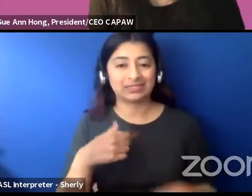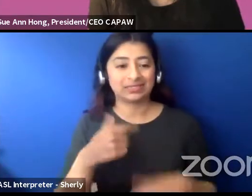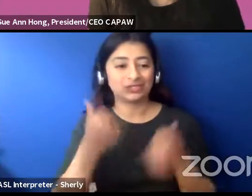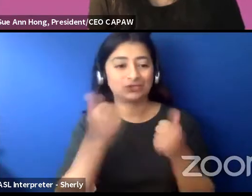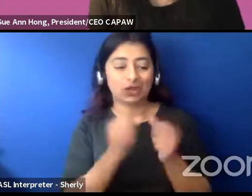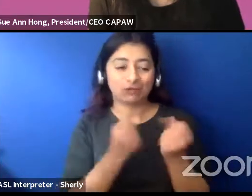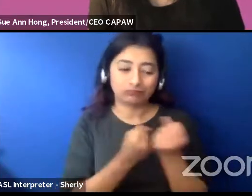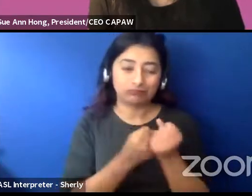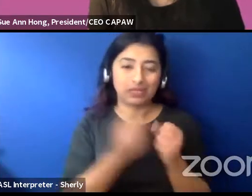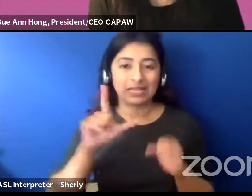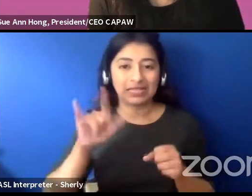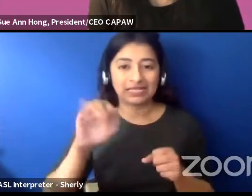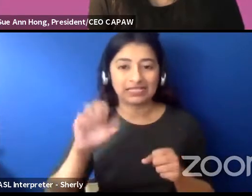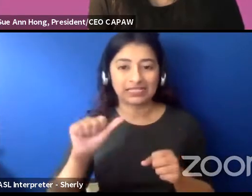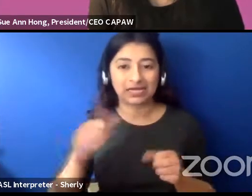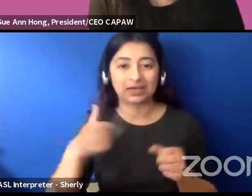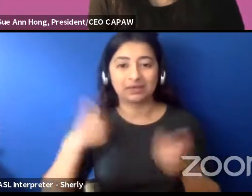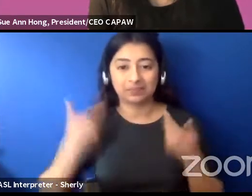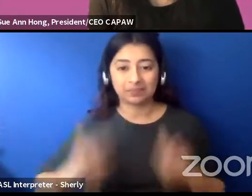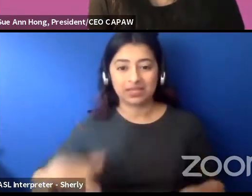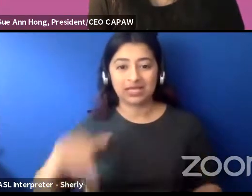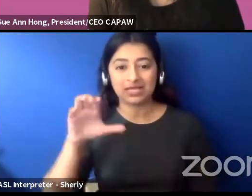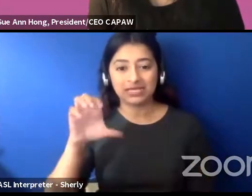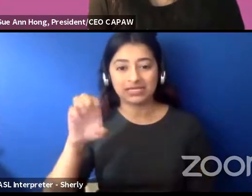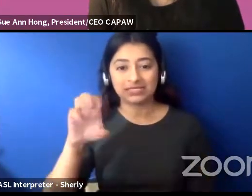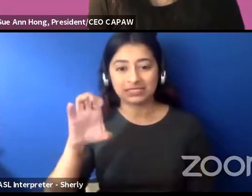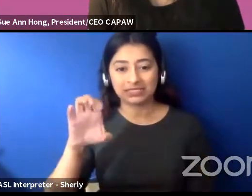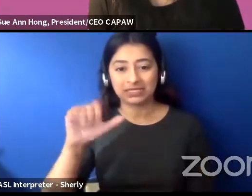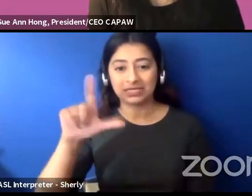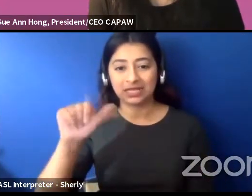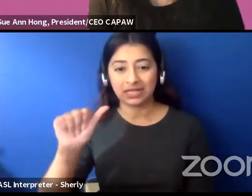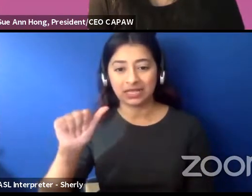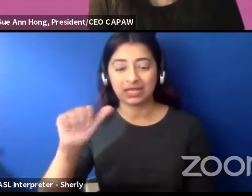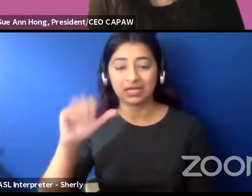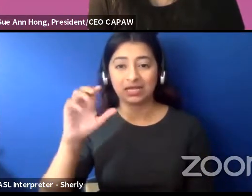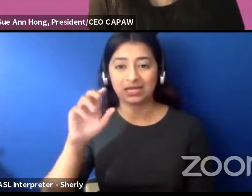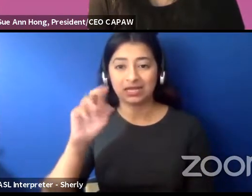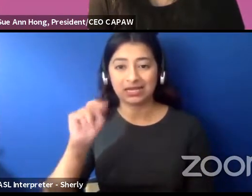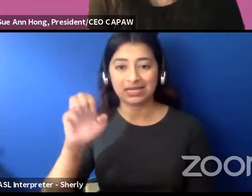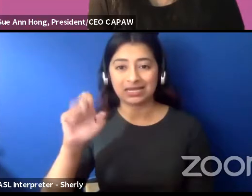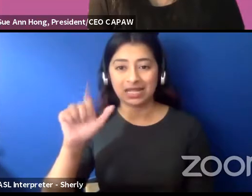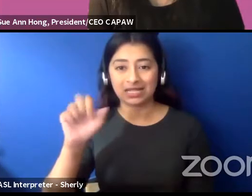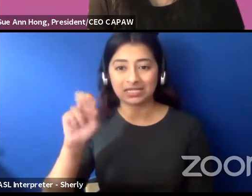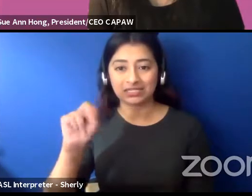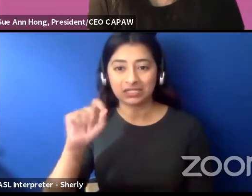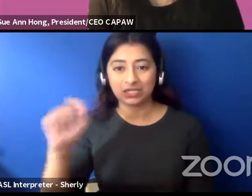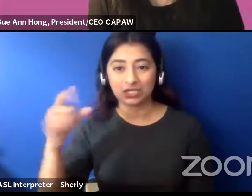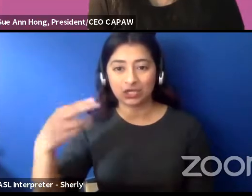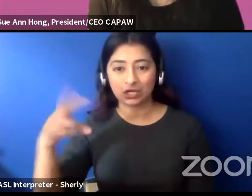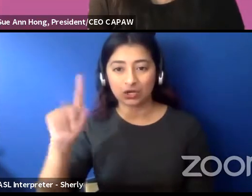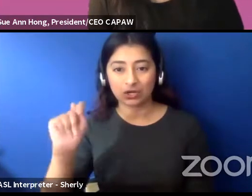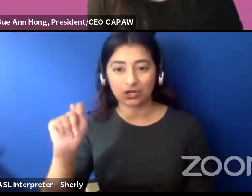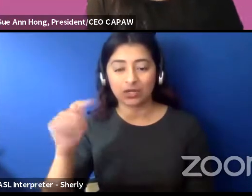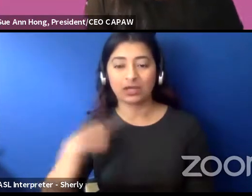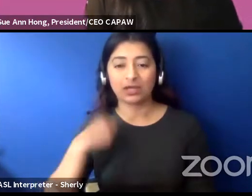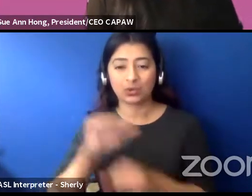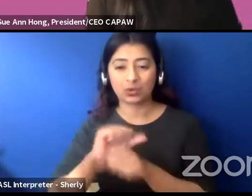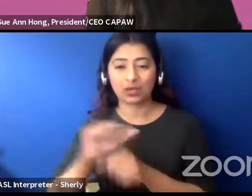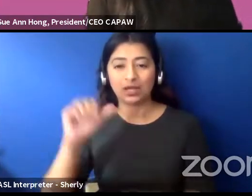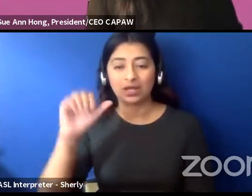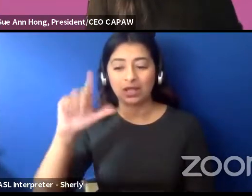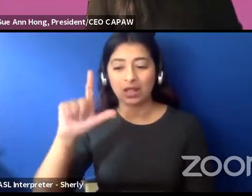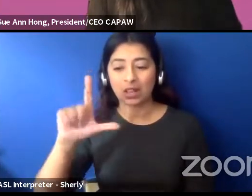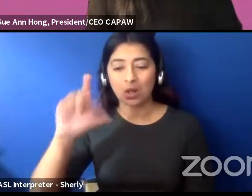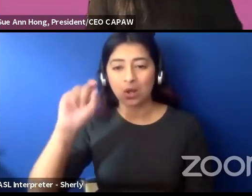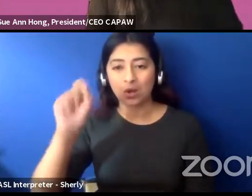So I am Cecilia Nelson. I head diversity education at L'Oreal USA.